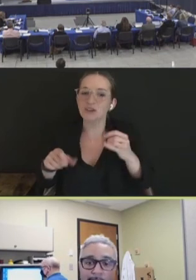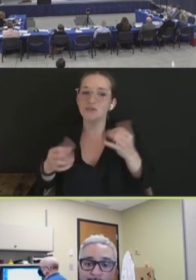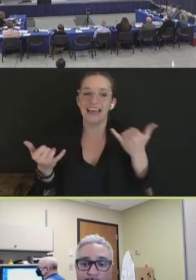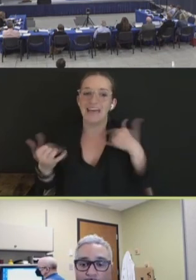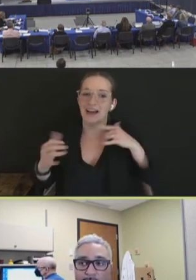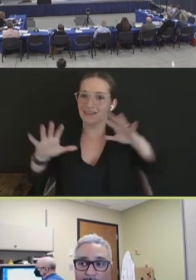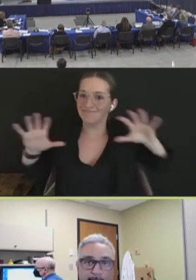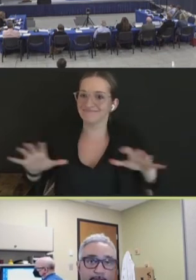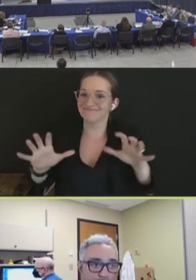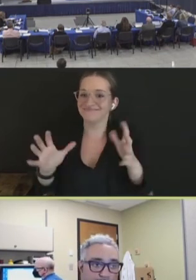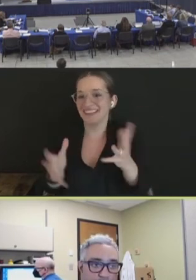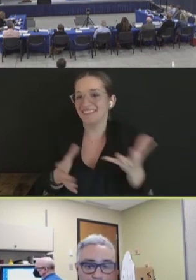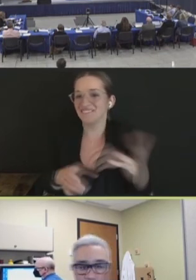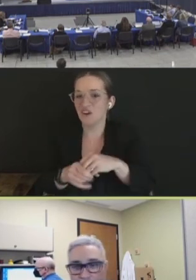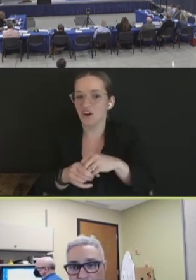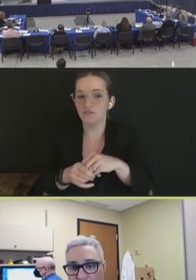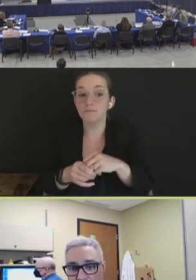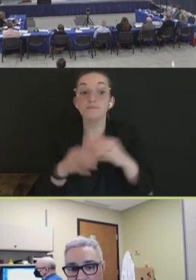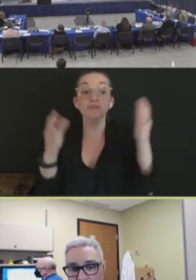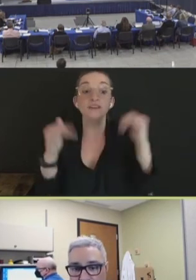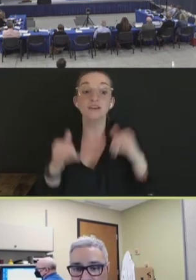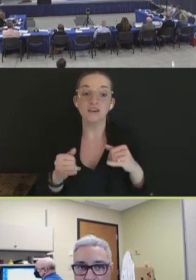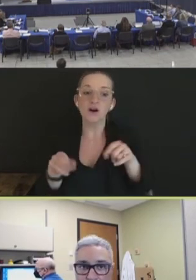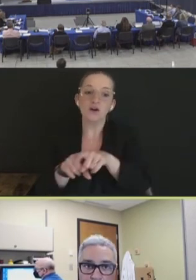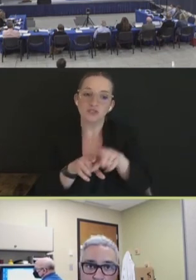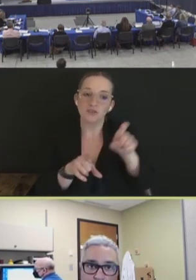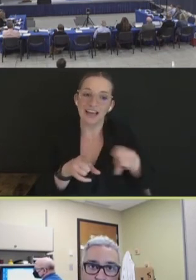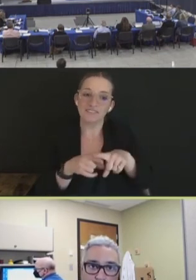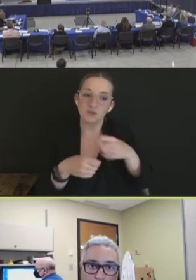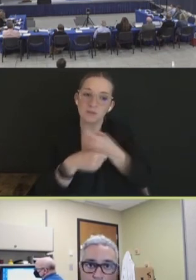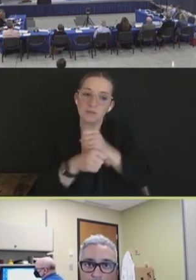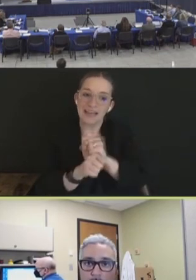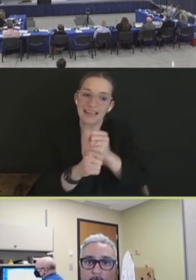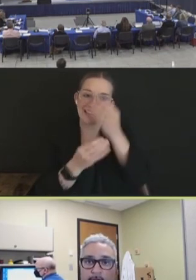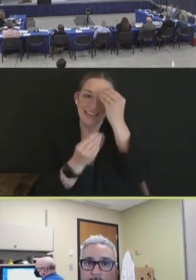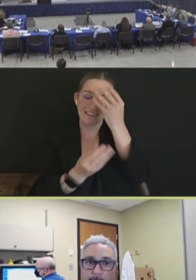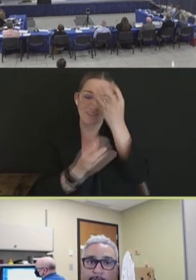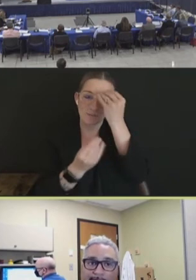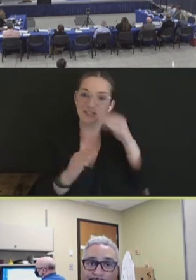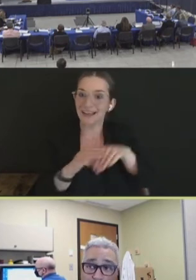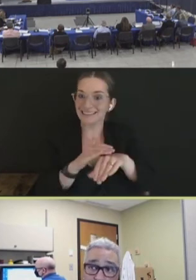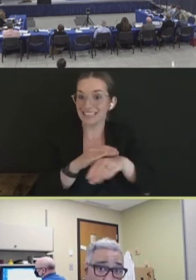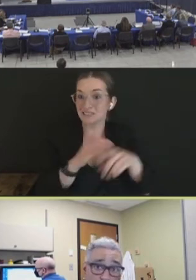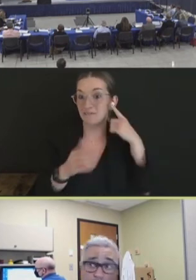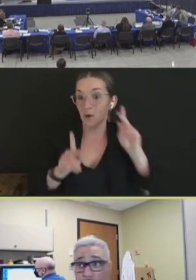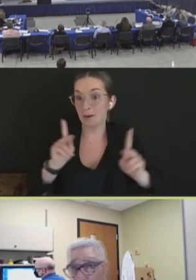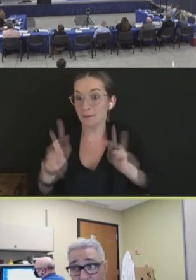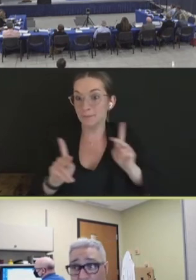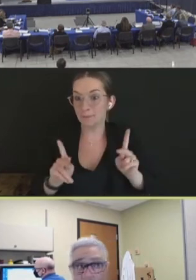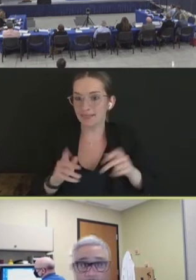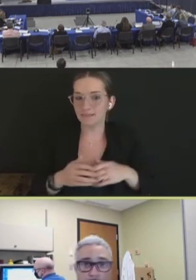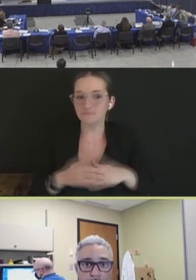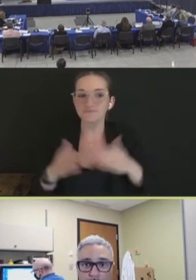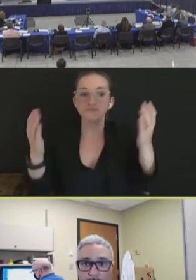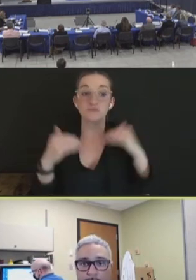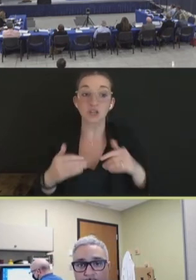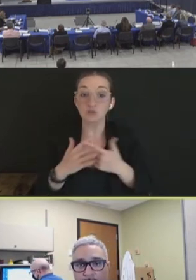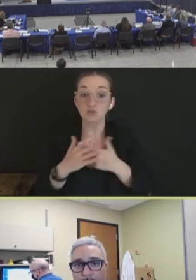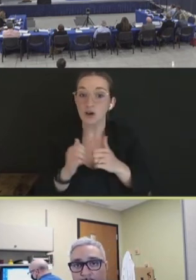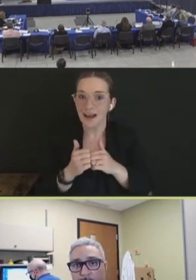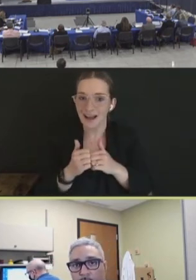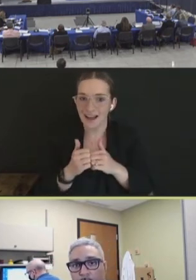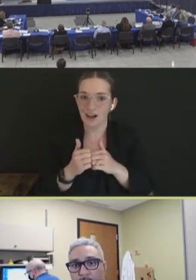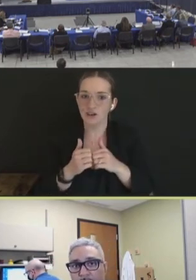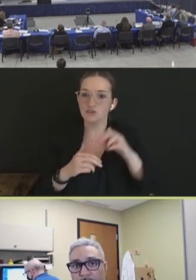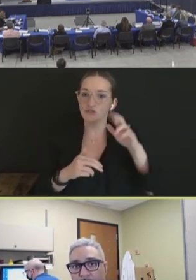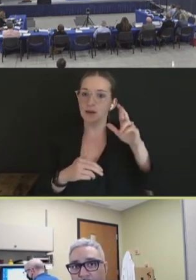have to make information accessible for folks. Next slide, please. So it starts by building or rebuilding trust. And that